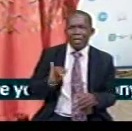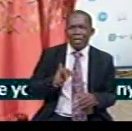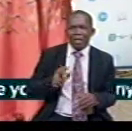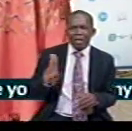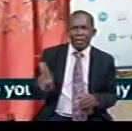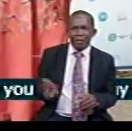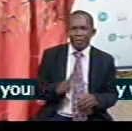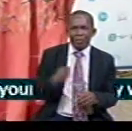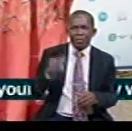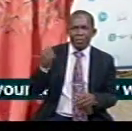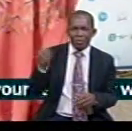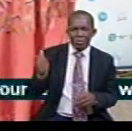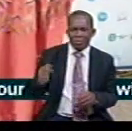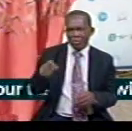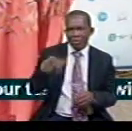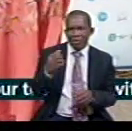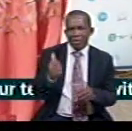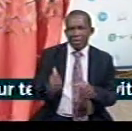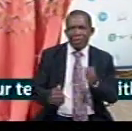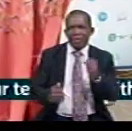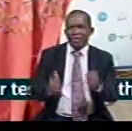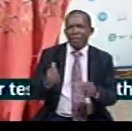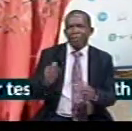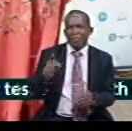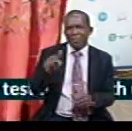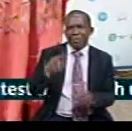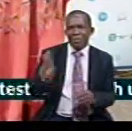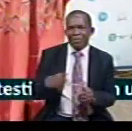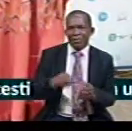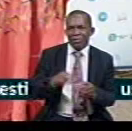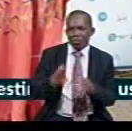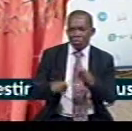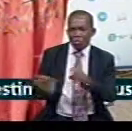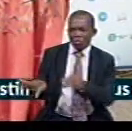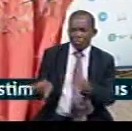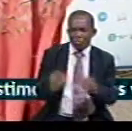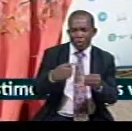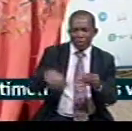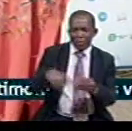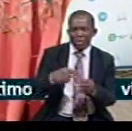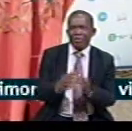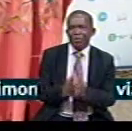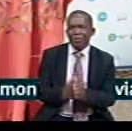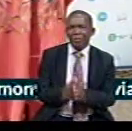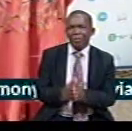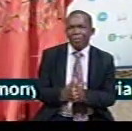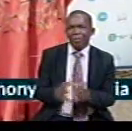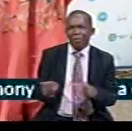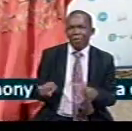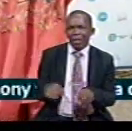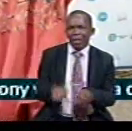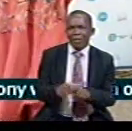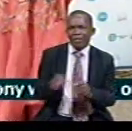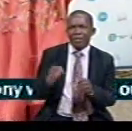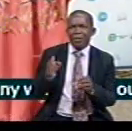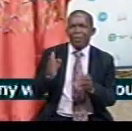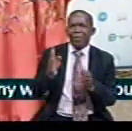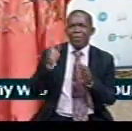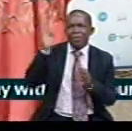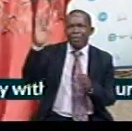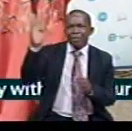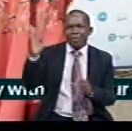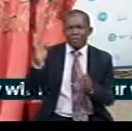here are my crutches. I can never mobilize without my crutches. But then when Daddy prayed and he said the final